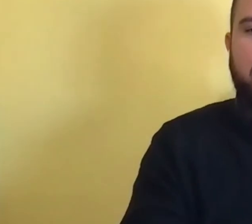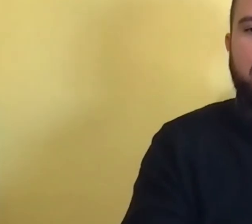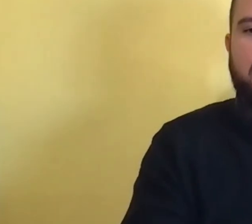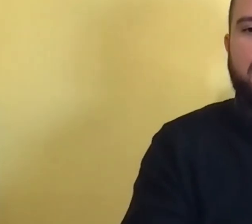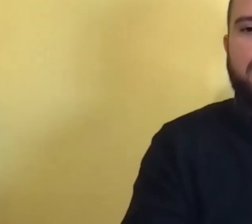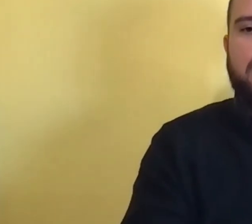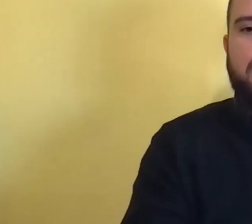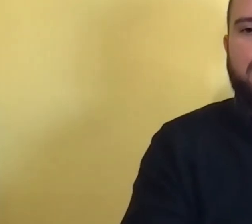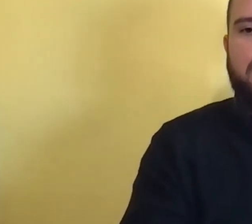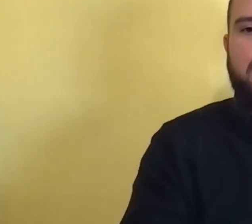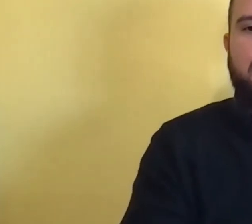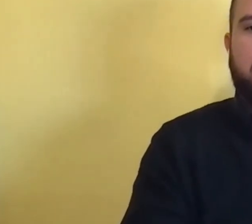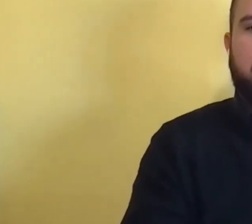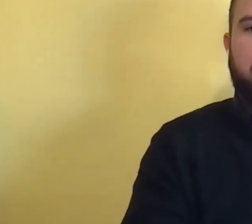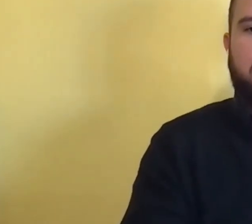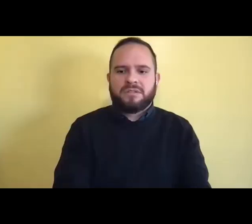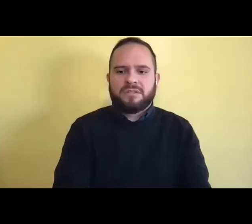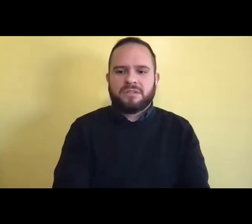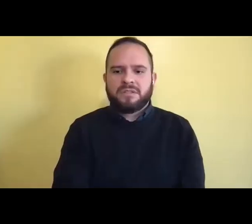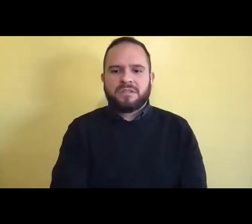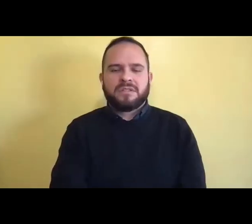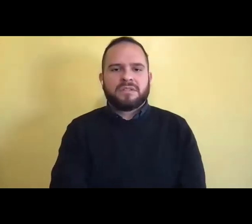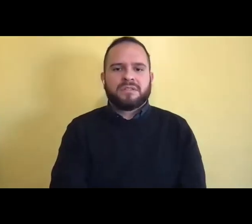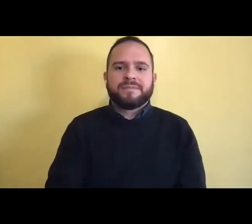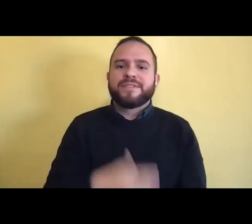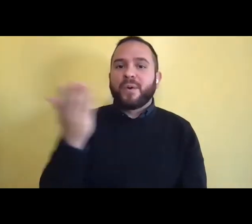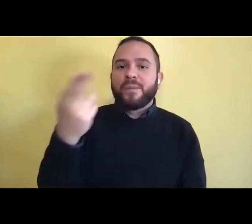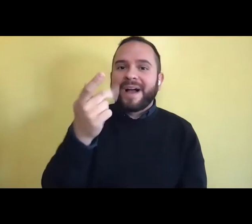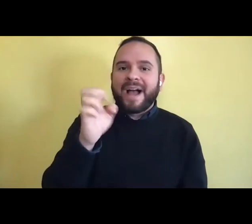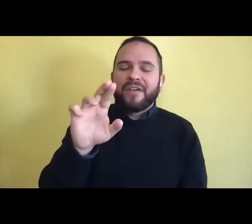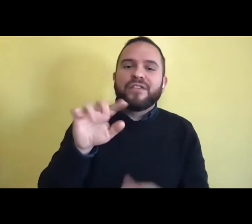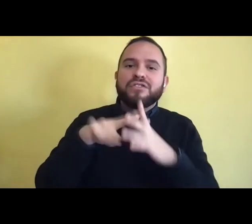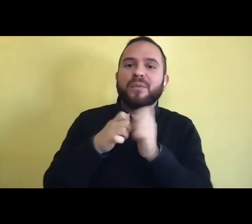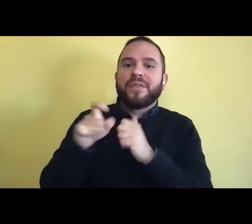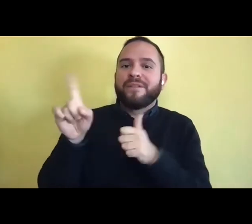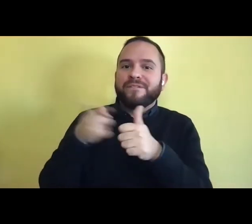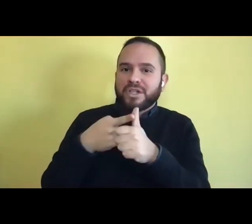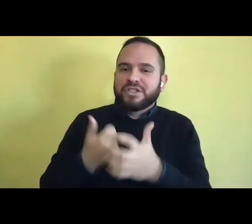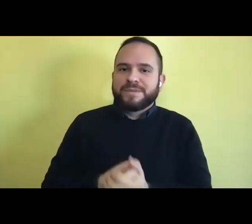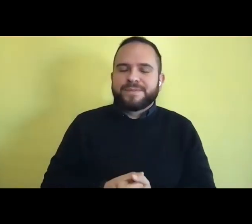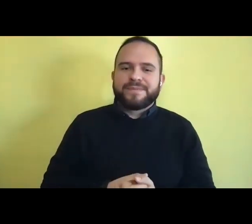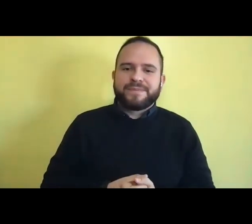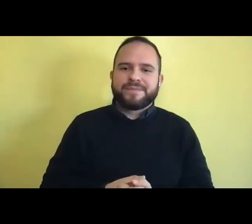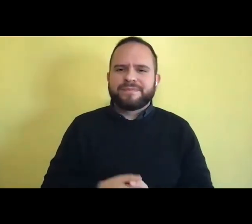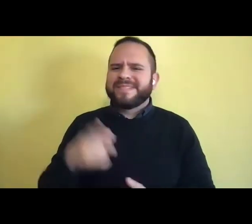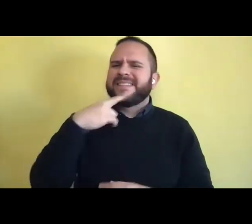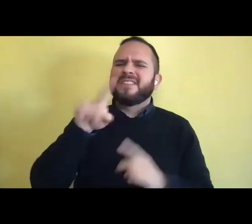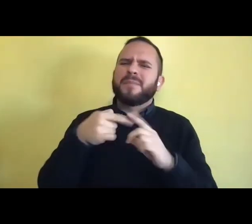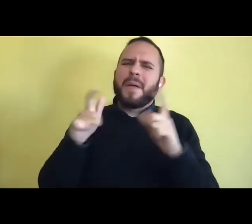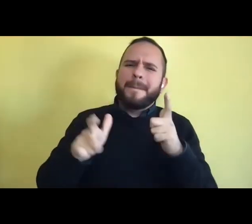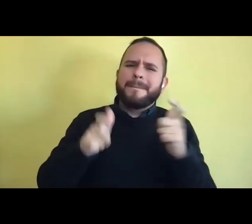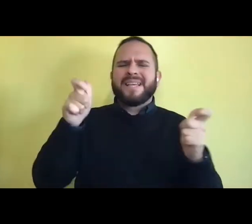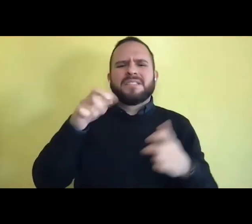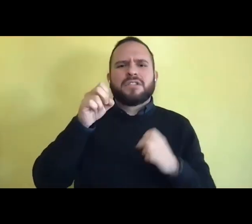chat. But we're going to start with Heather. So Heather, tell us about the biggest opportunities with accessibility